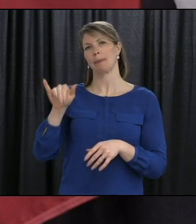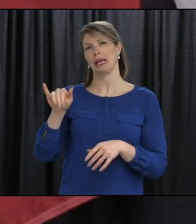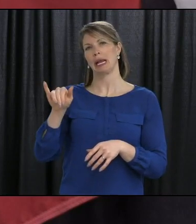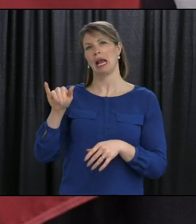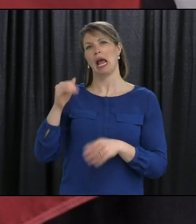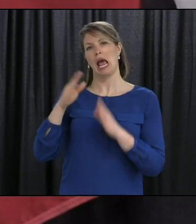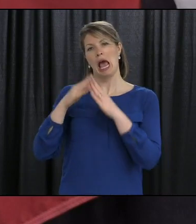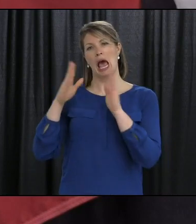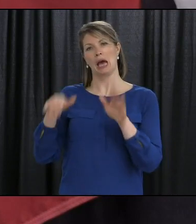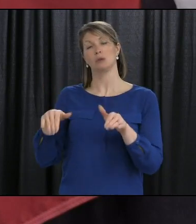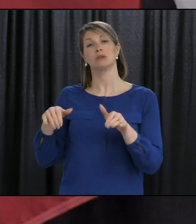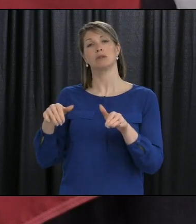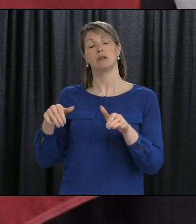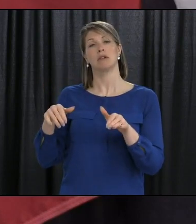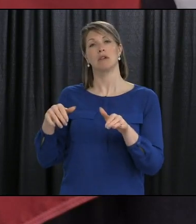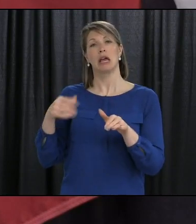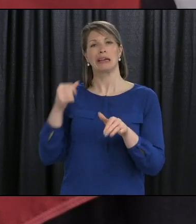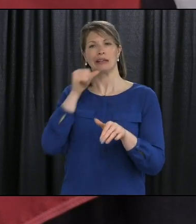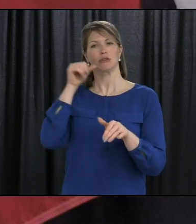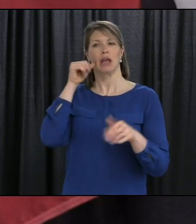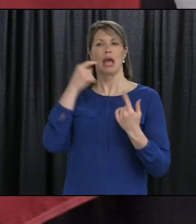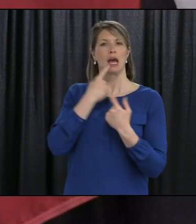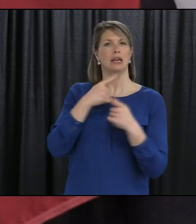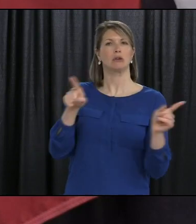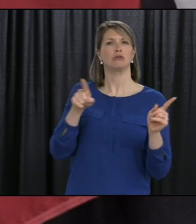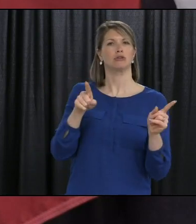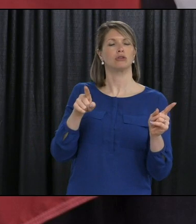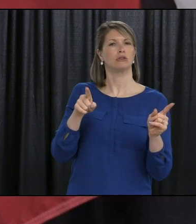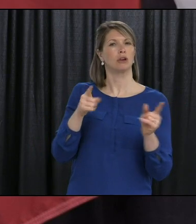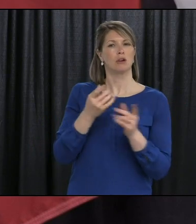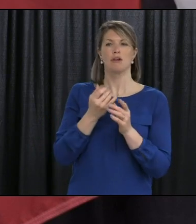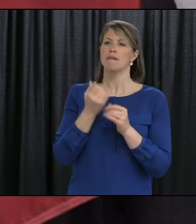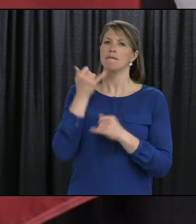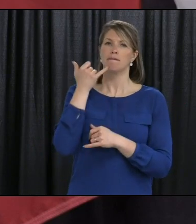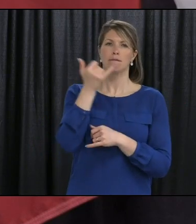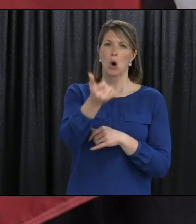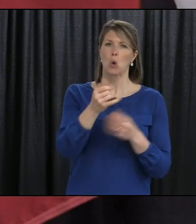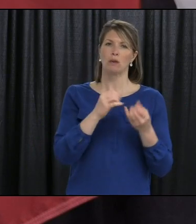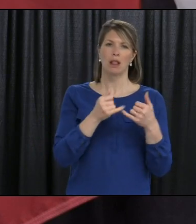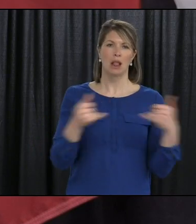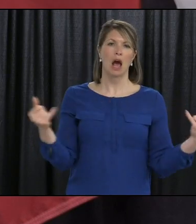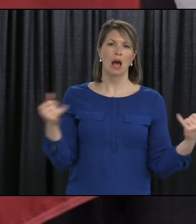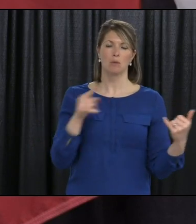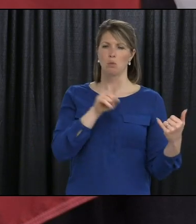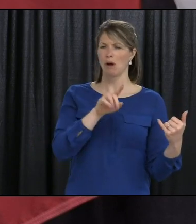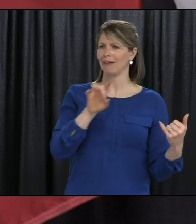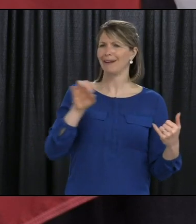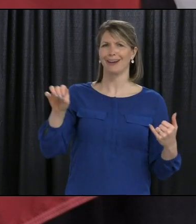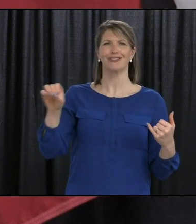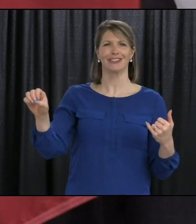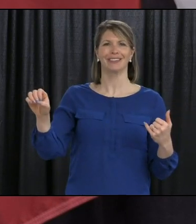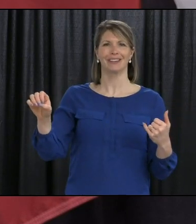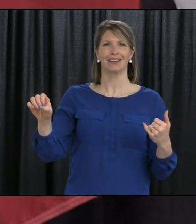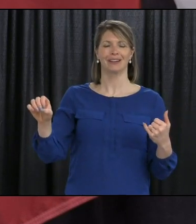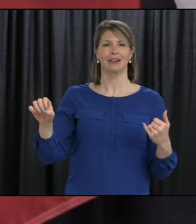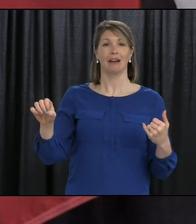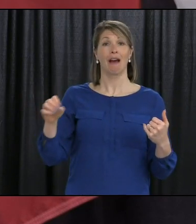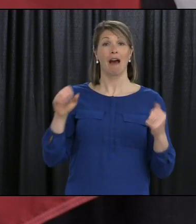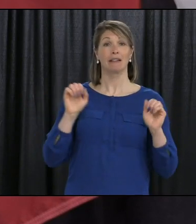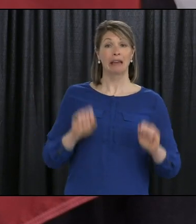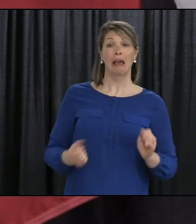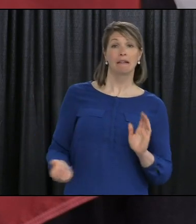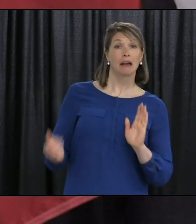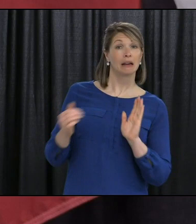number. There's been a toll-free number in the province for some 35 years, and I have that with me here that I can give